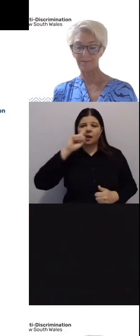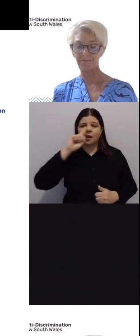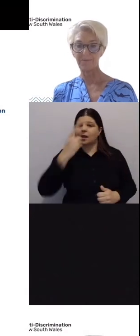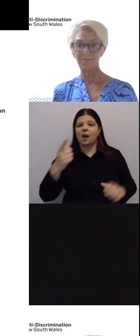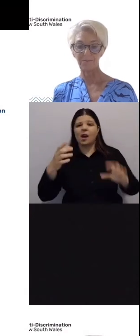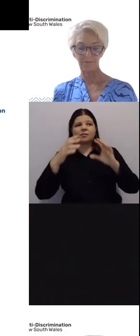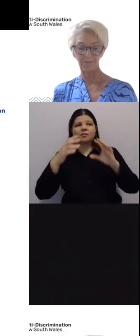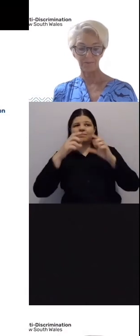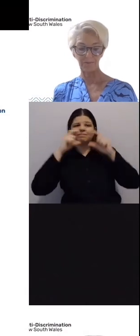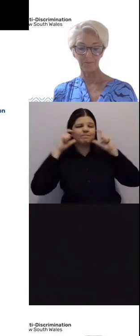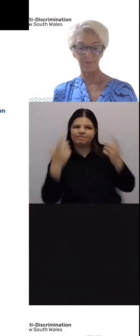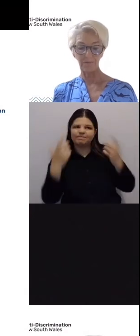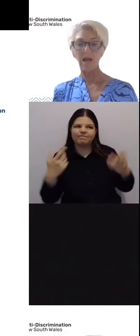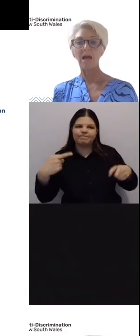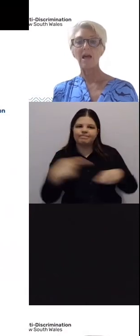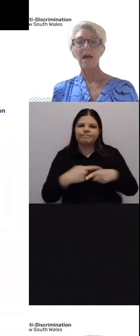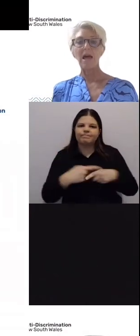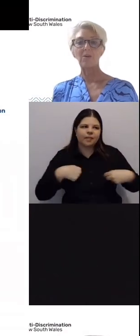mask.